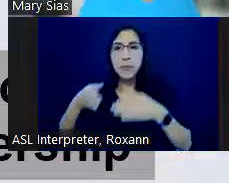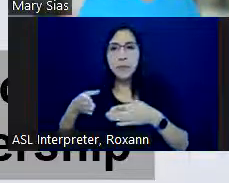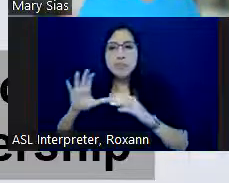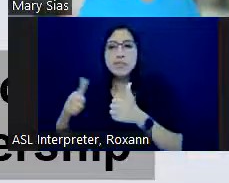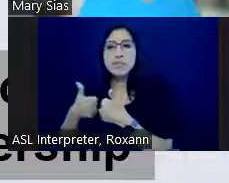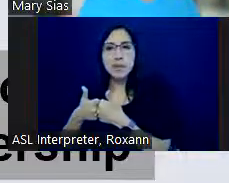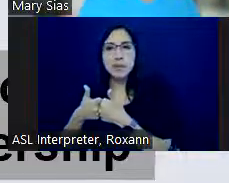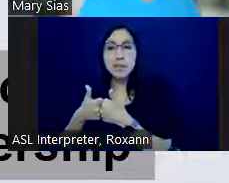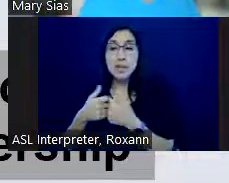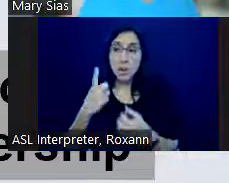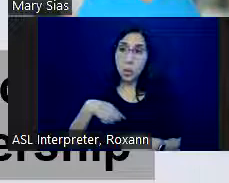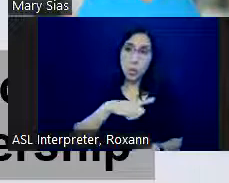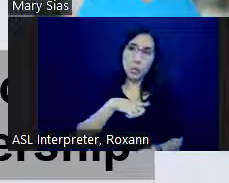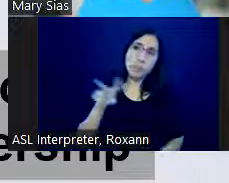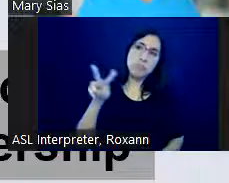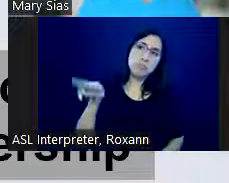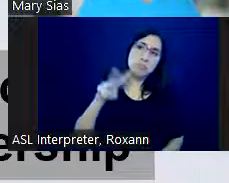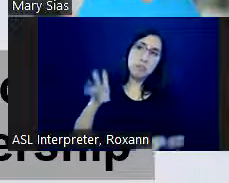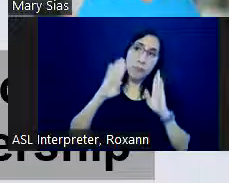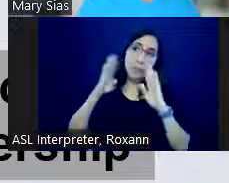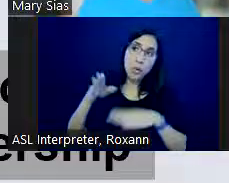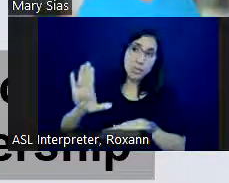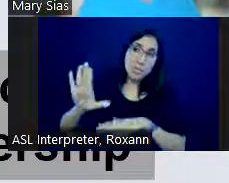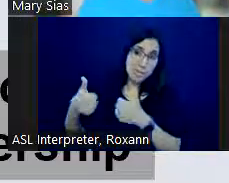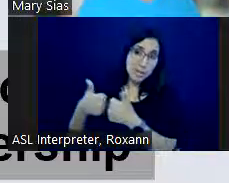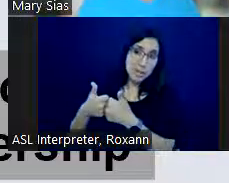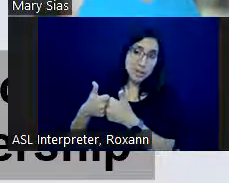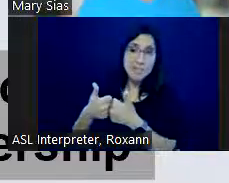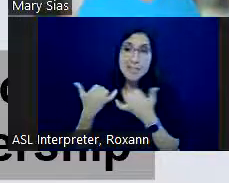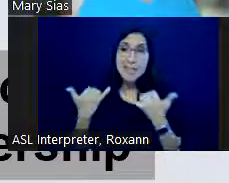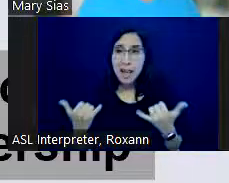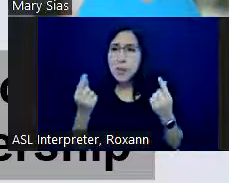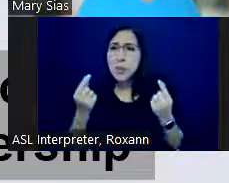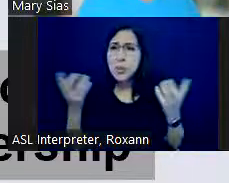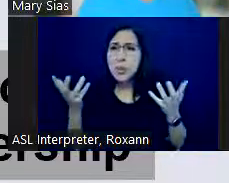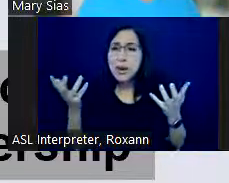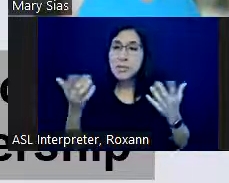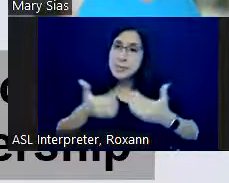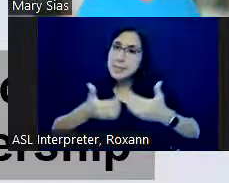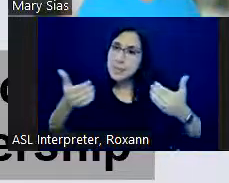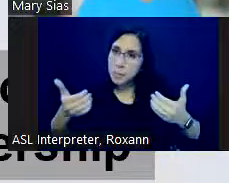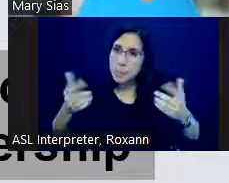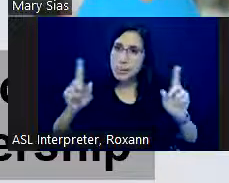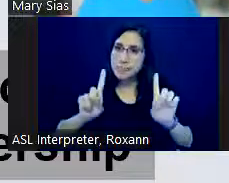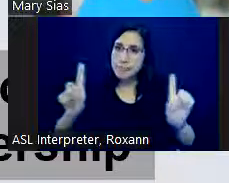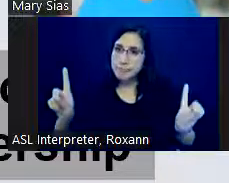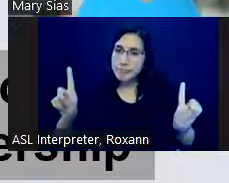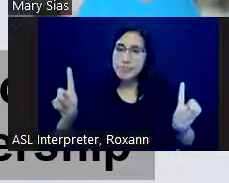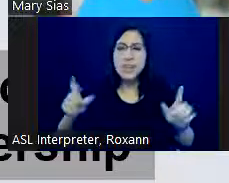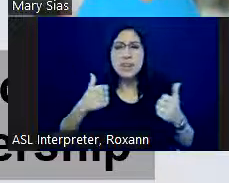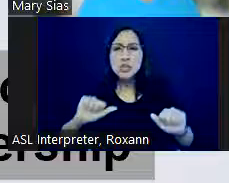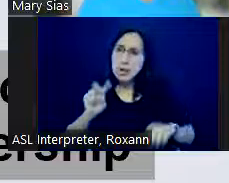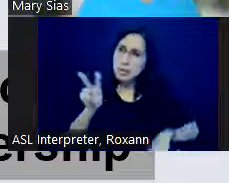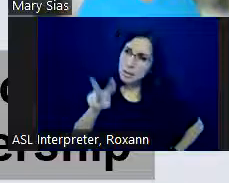we're focusing on the challenges, what we're actually doing is separating and trying to figure out how to solve